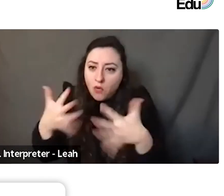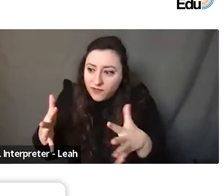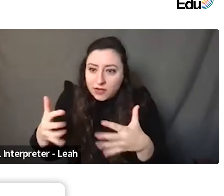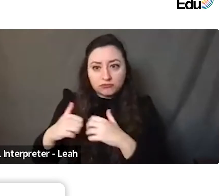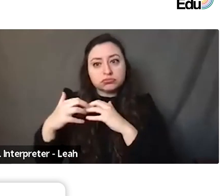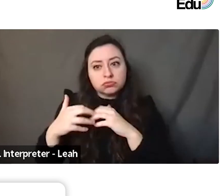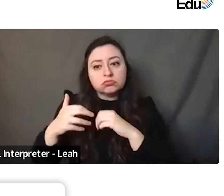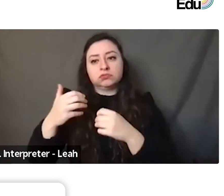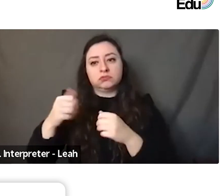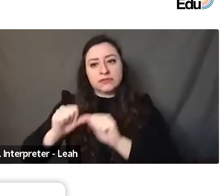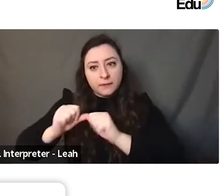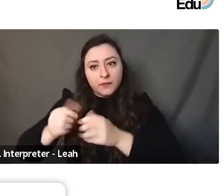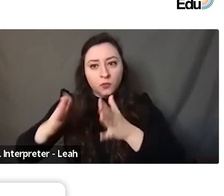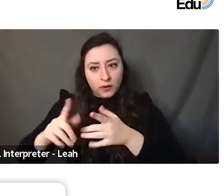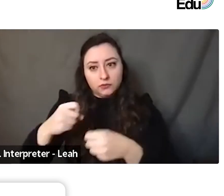in general.